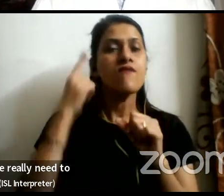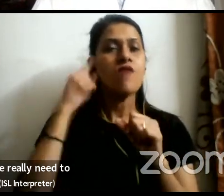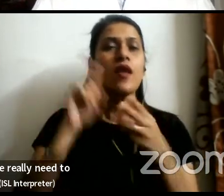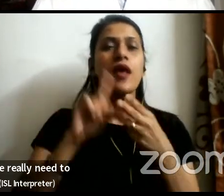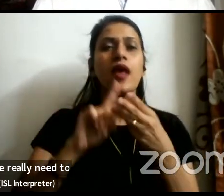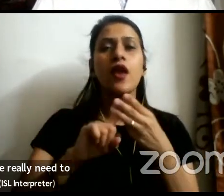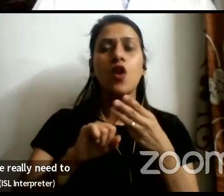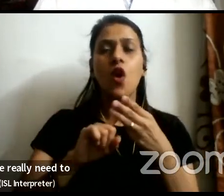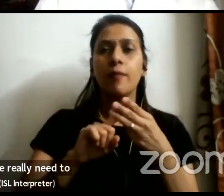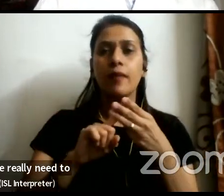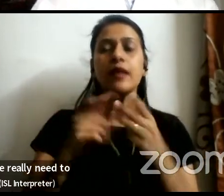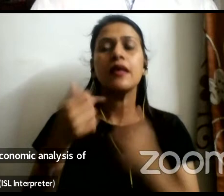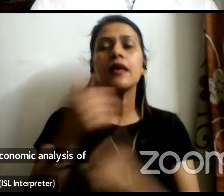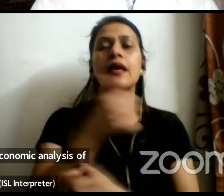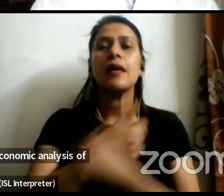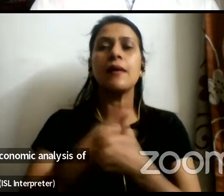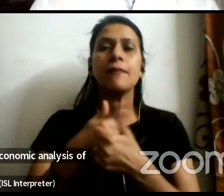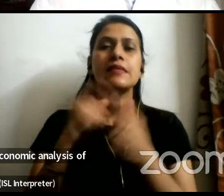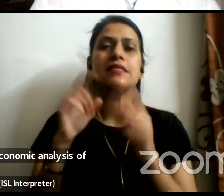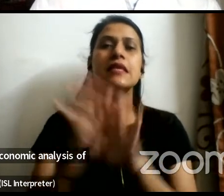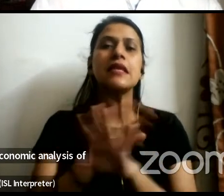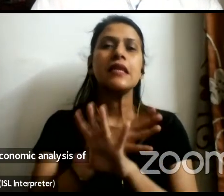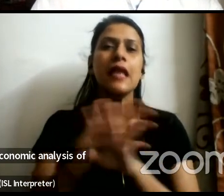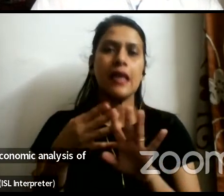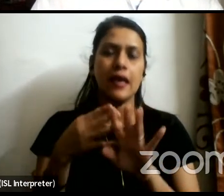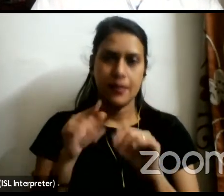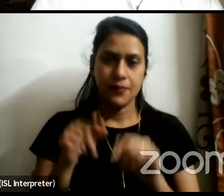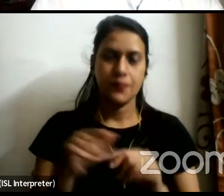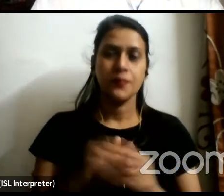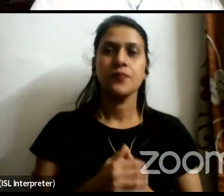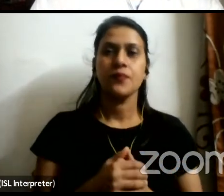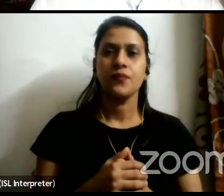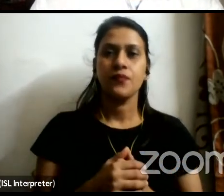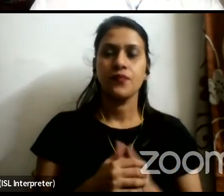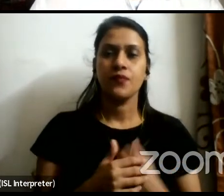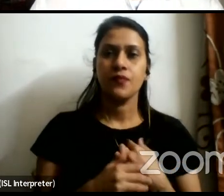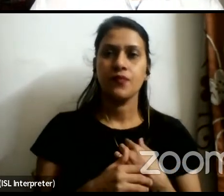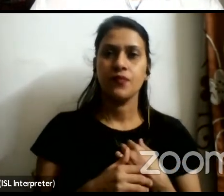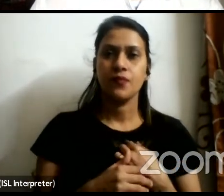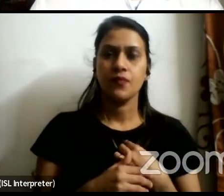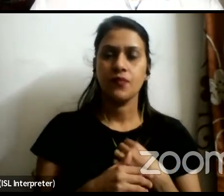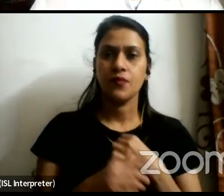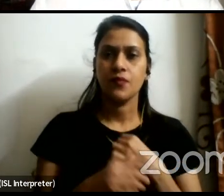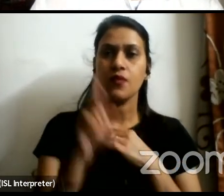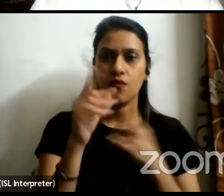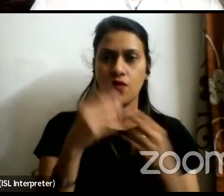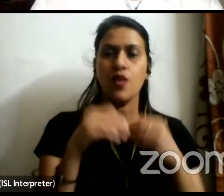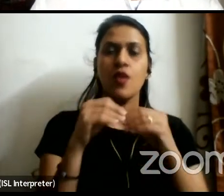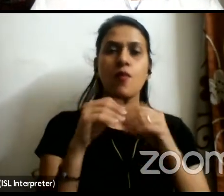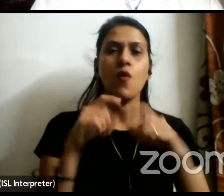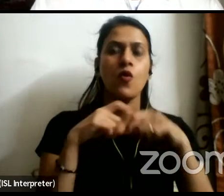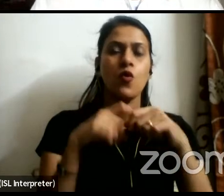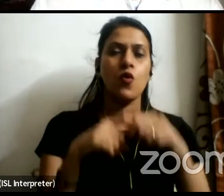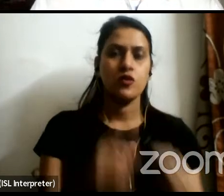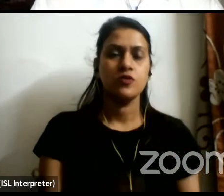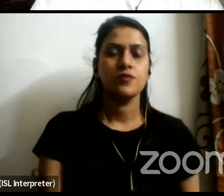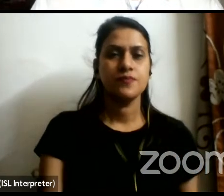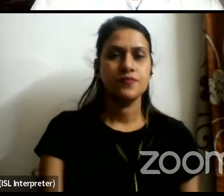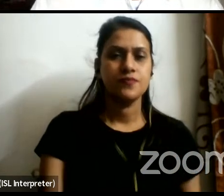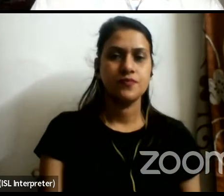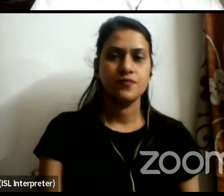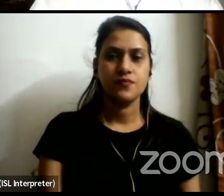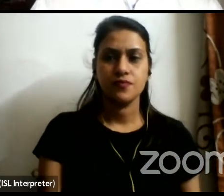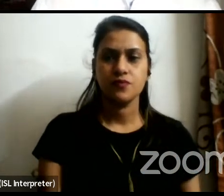data. Thank you for that, Amber. Thank you, Rahul. We just have one question that remains.